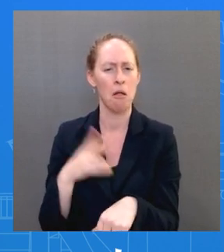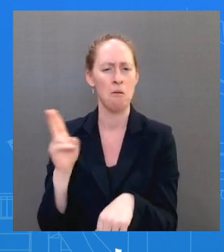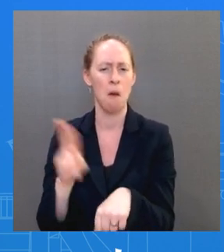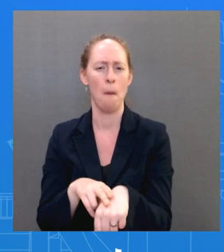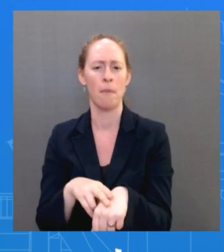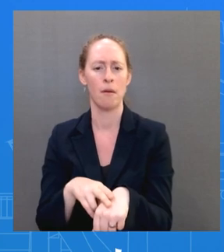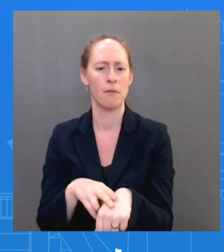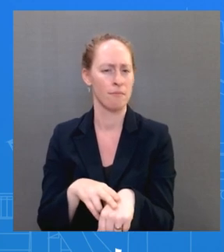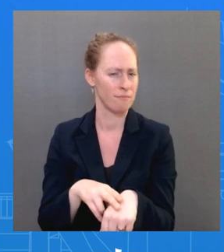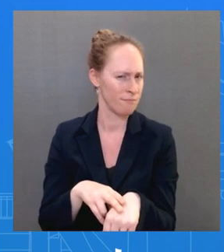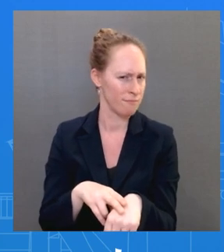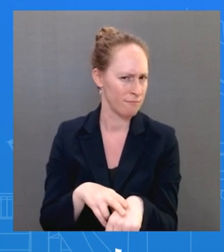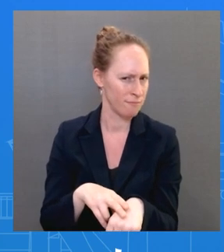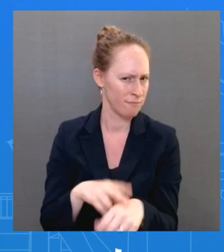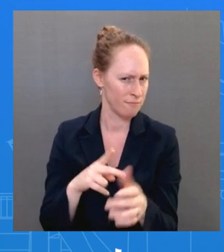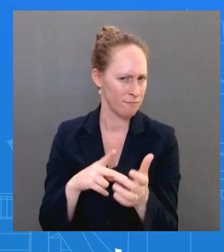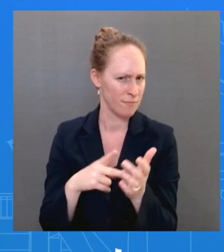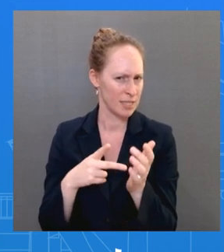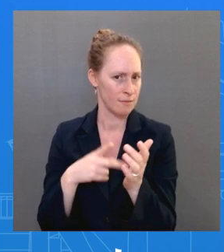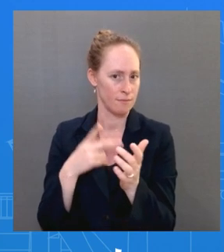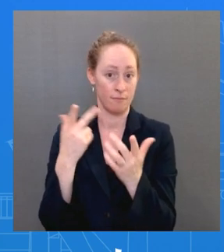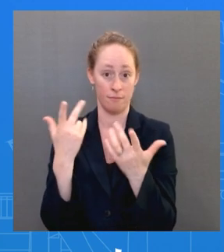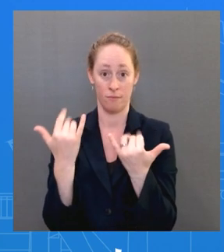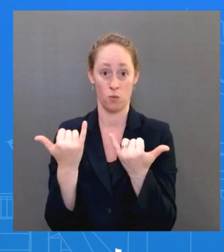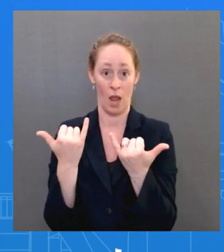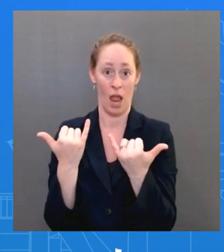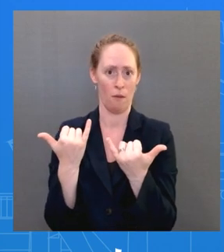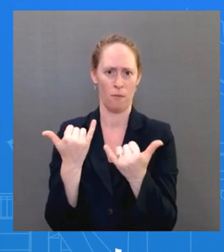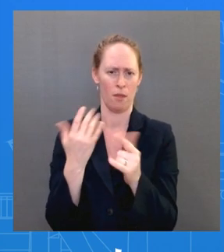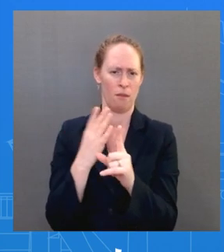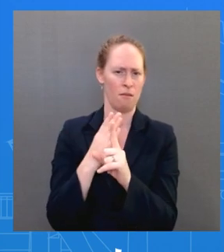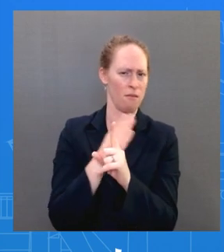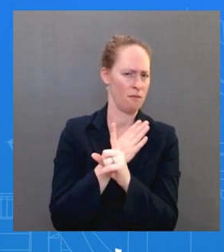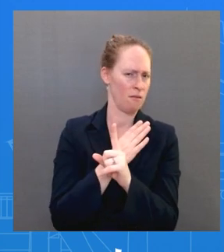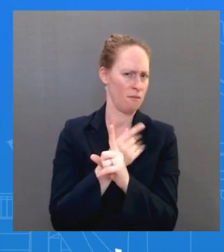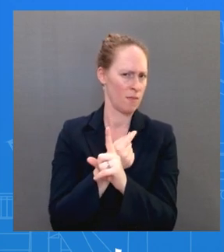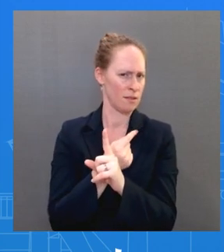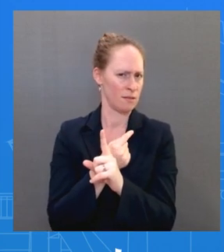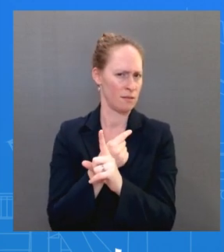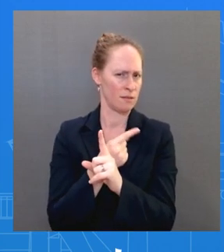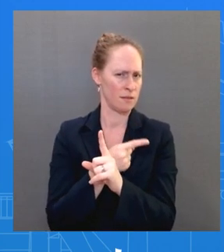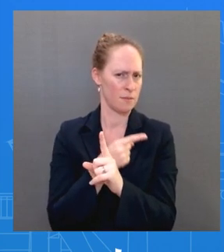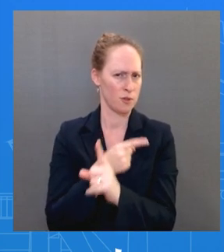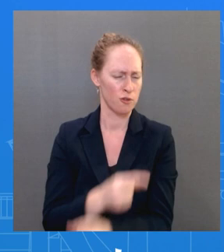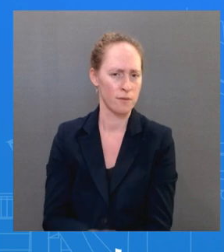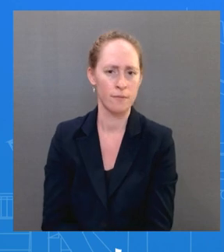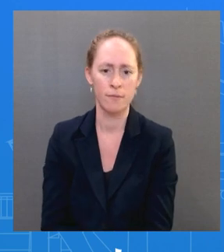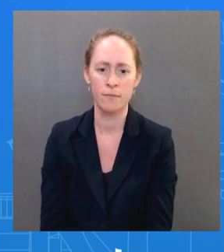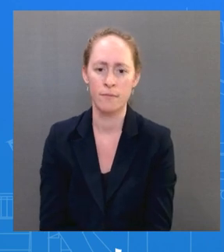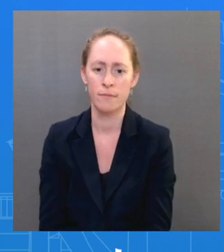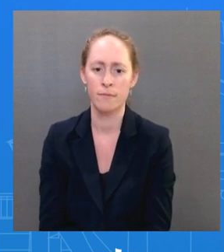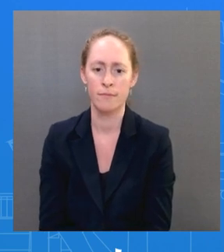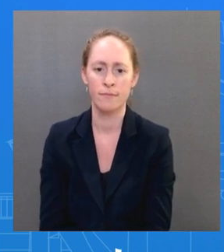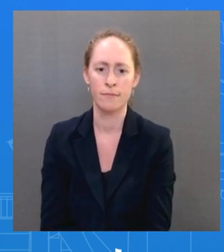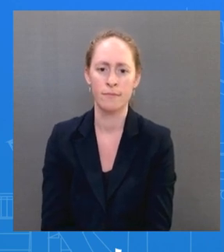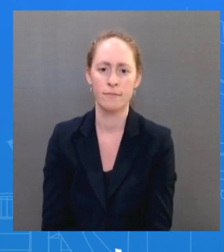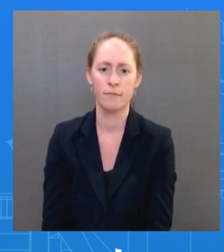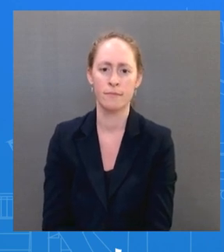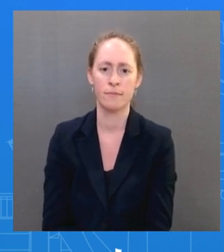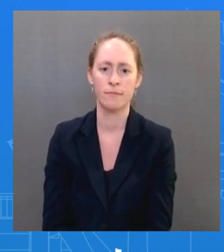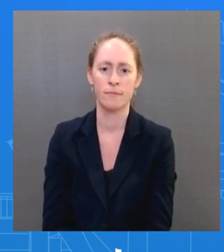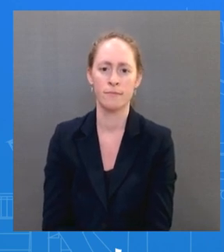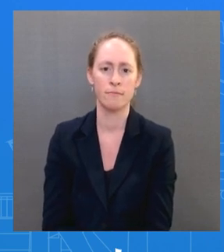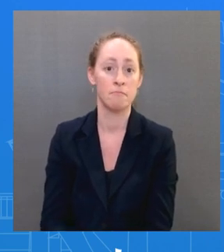temperature from today that the president was experiencing? Like what temperature did he record this morning? I don't know